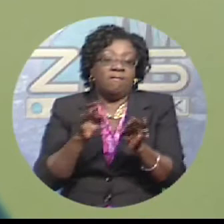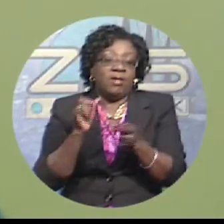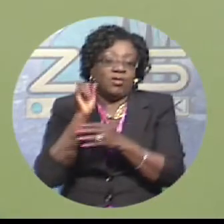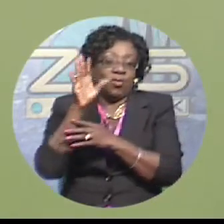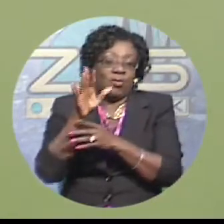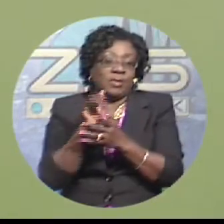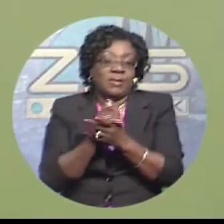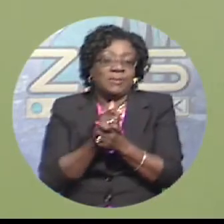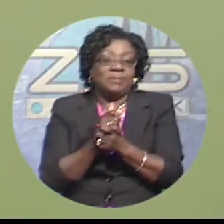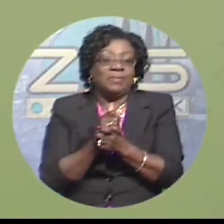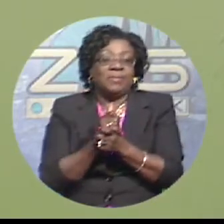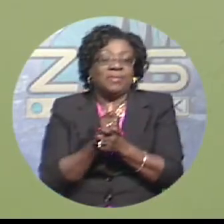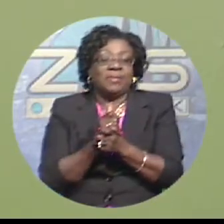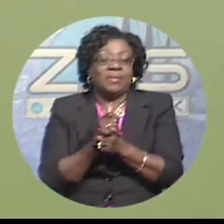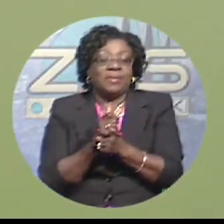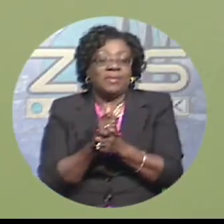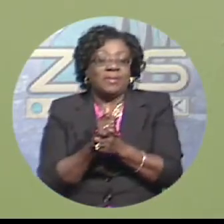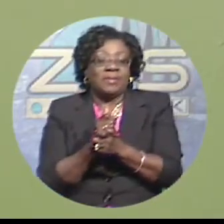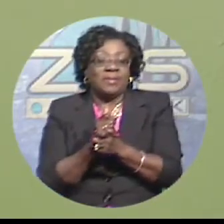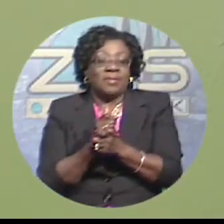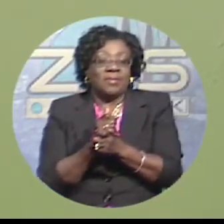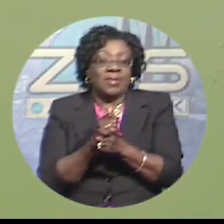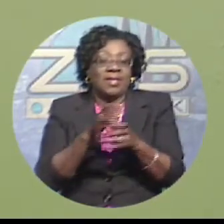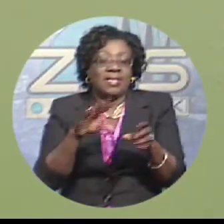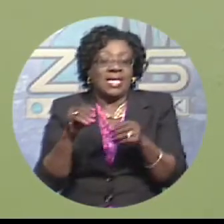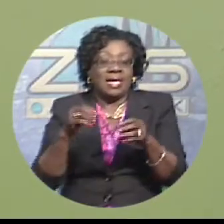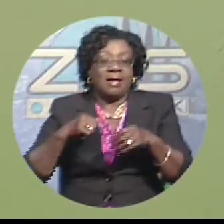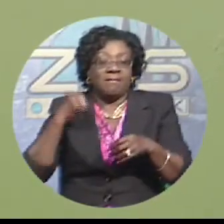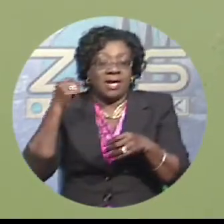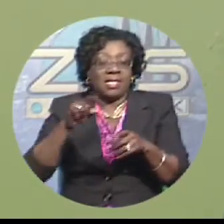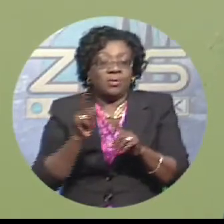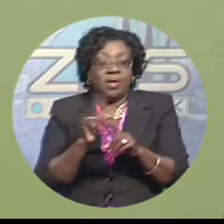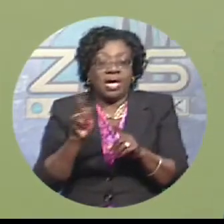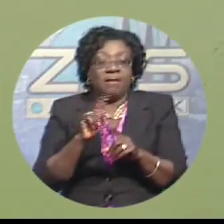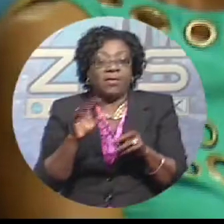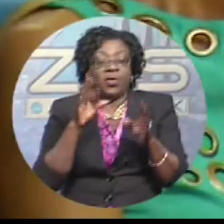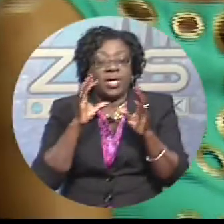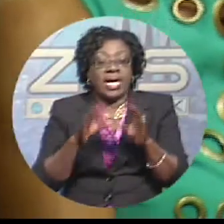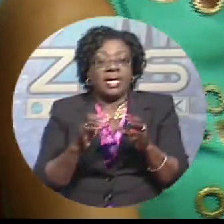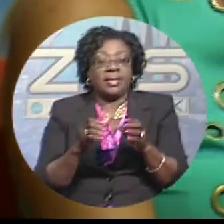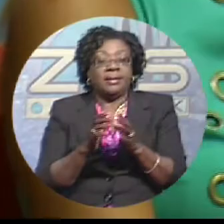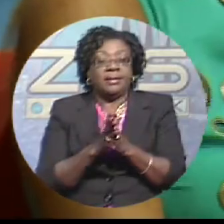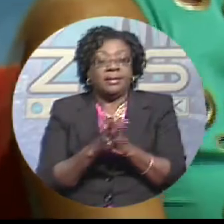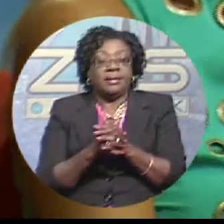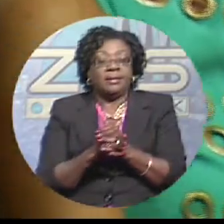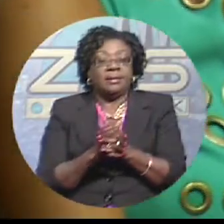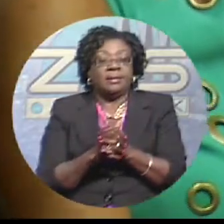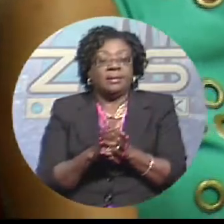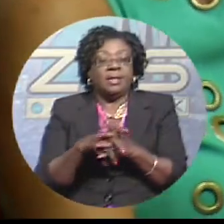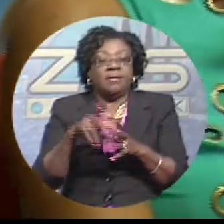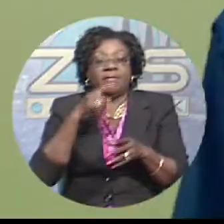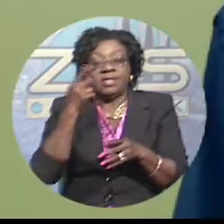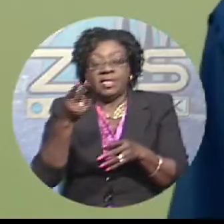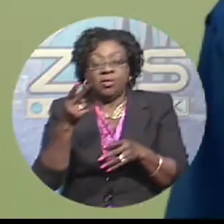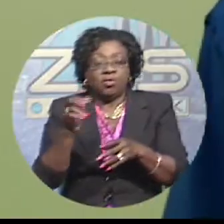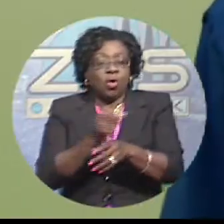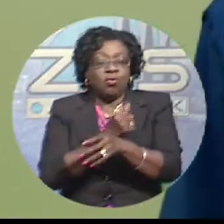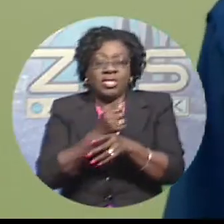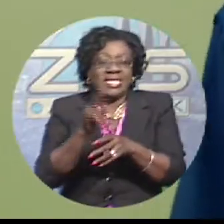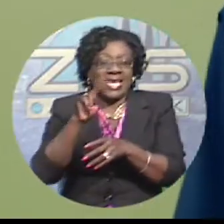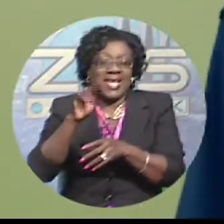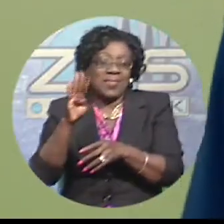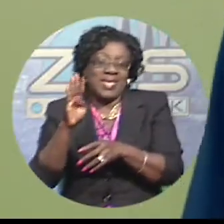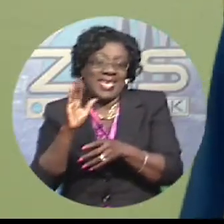to shoot free throws. Simple. And, you know, you take advantage wherever you can. Don't change the rules. Would we ever see you coaching on the sideline?